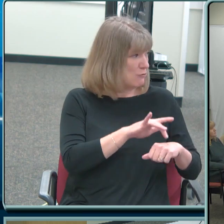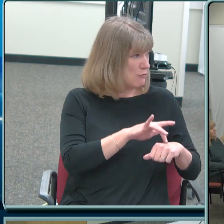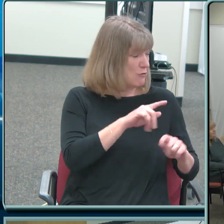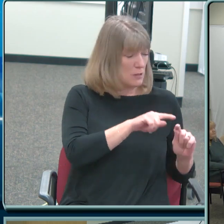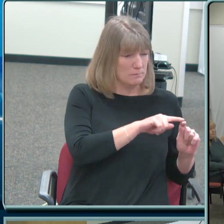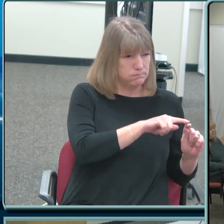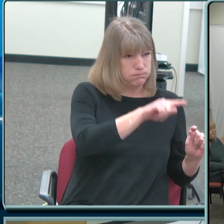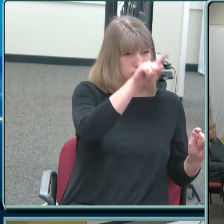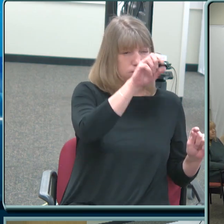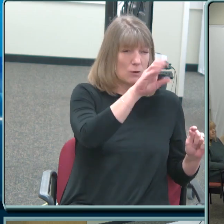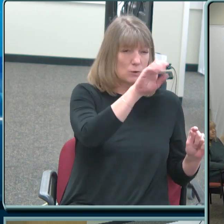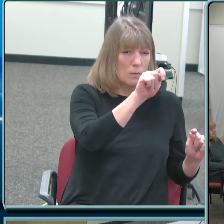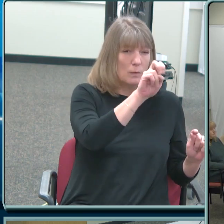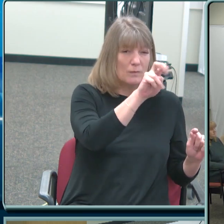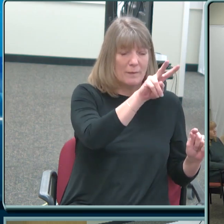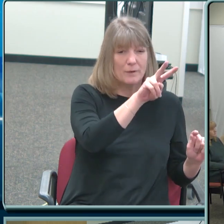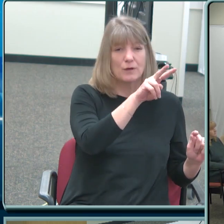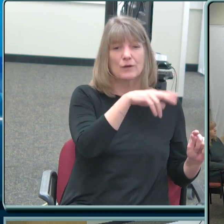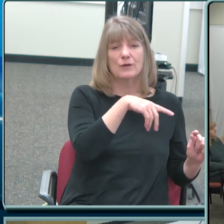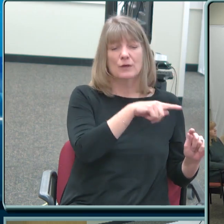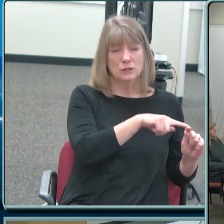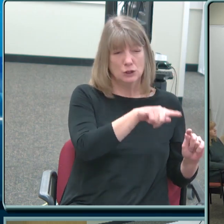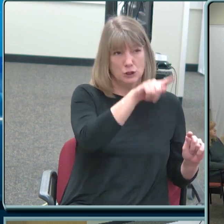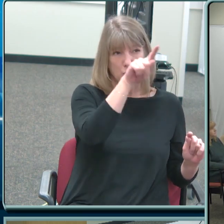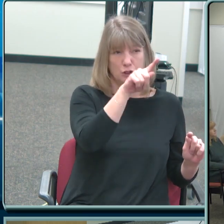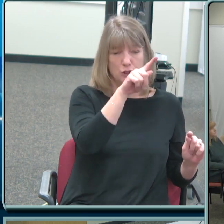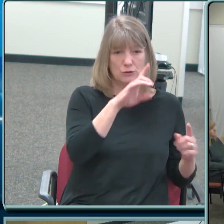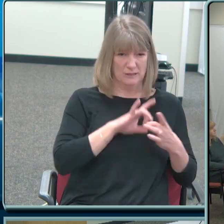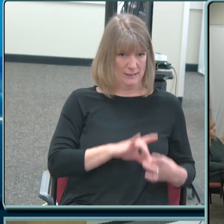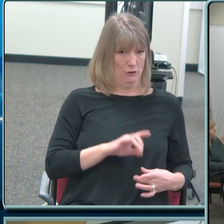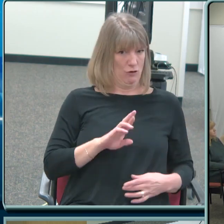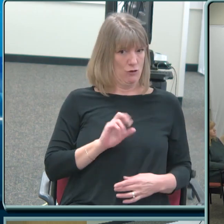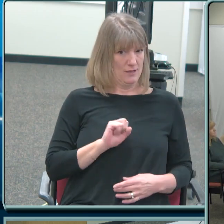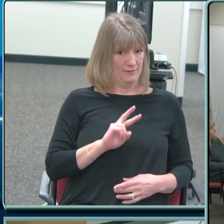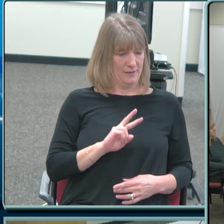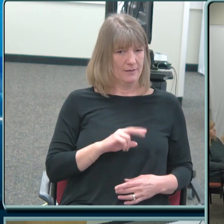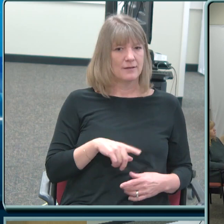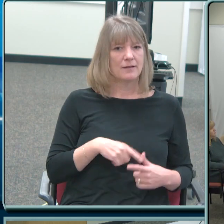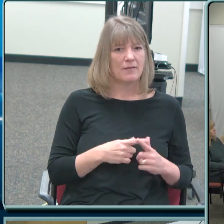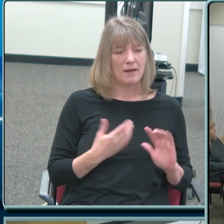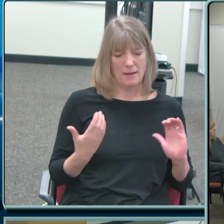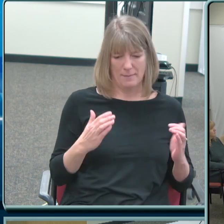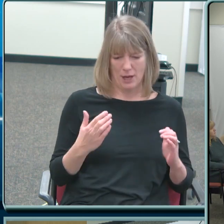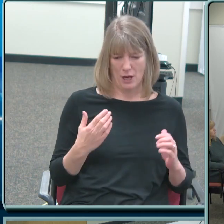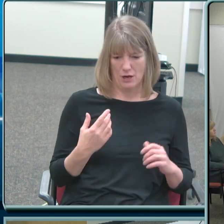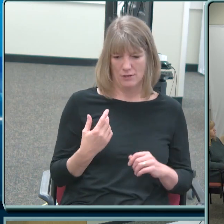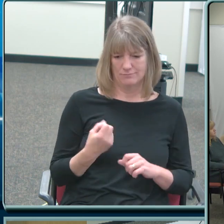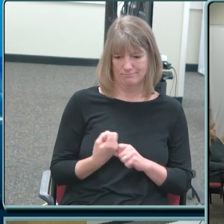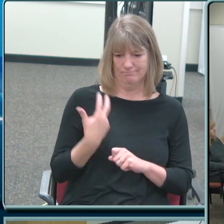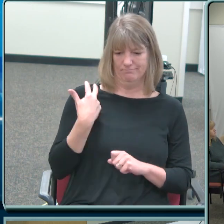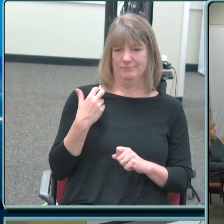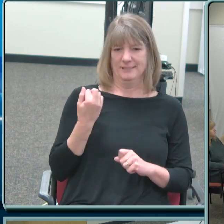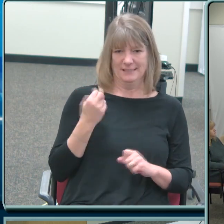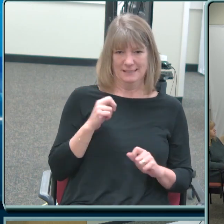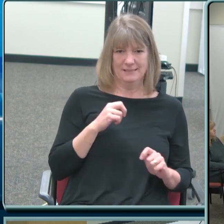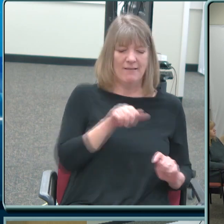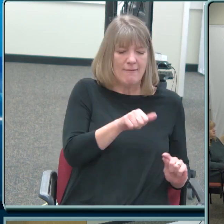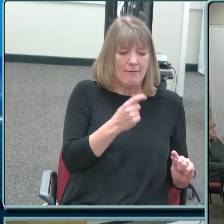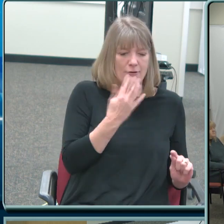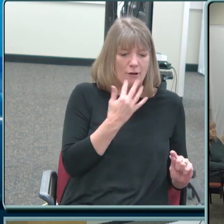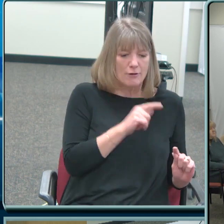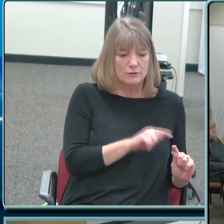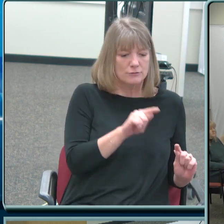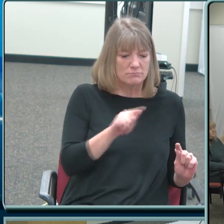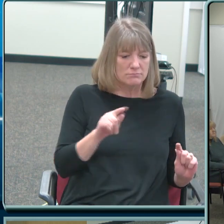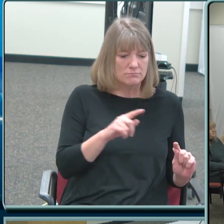in October and November for RSV. And compared to the past 3 seasons, which are the other colors on the graph, you can